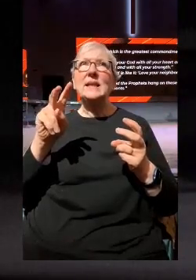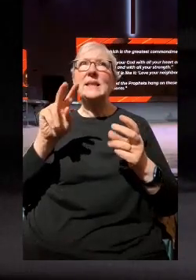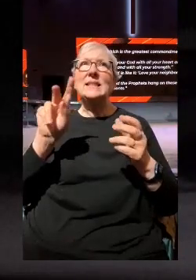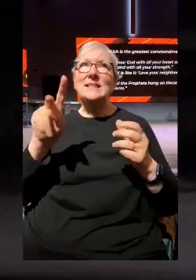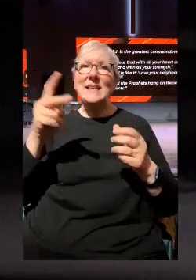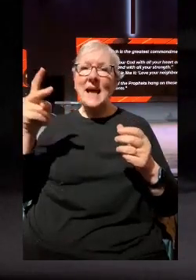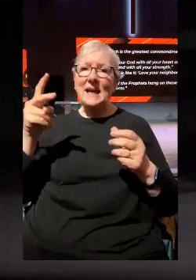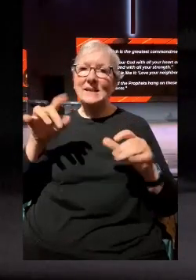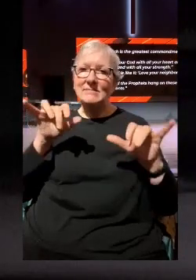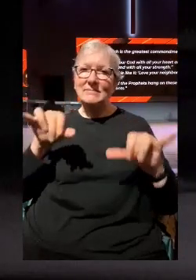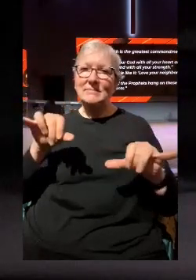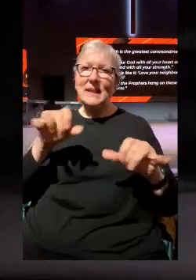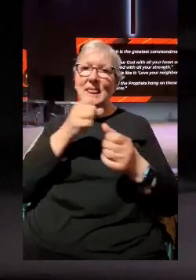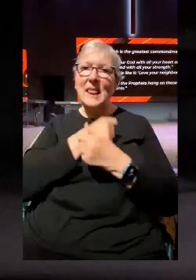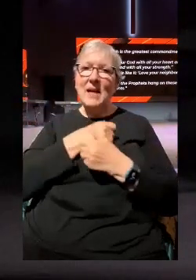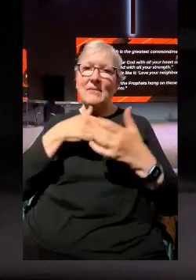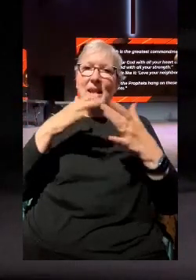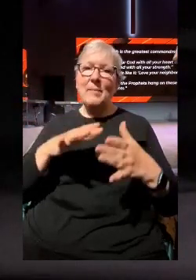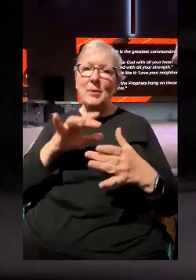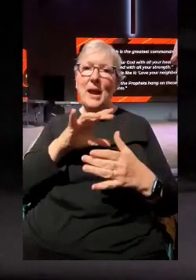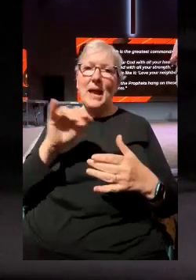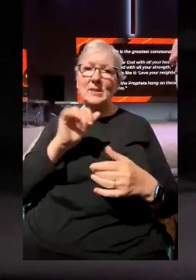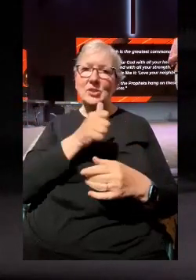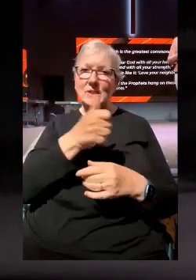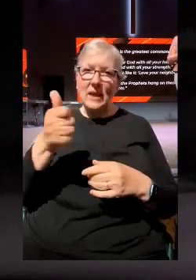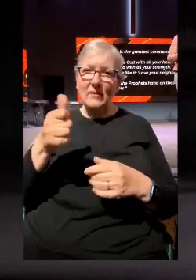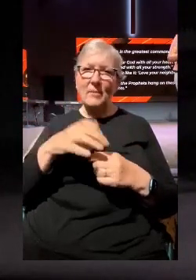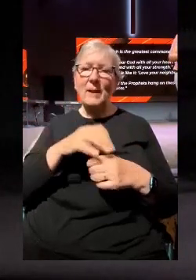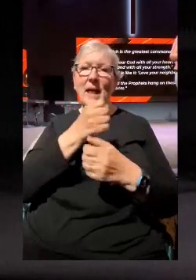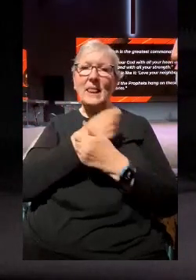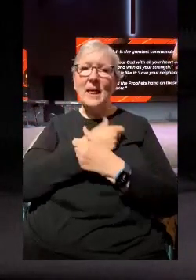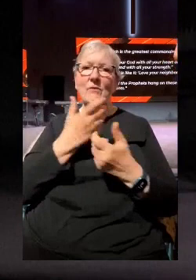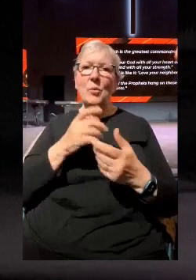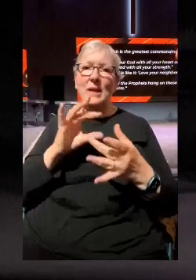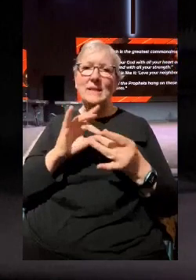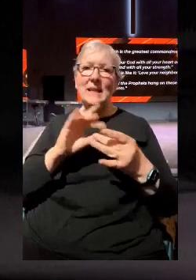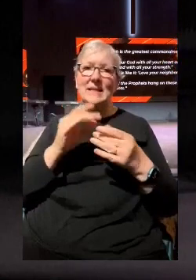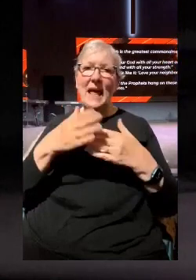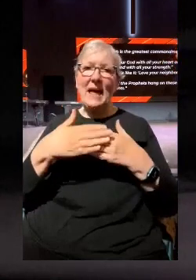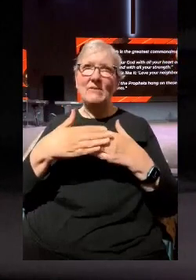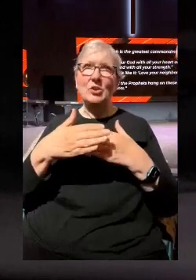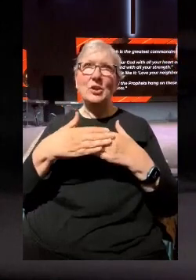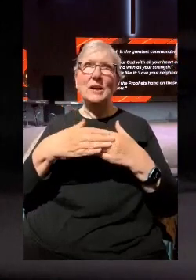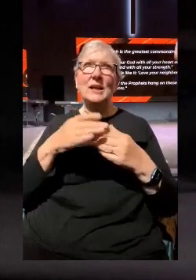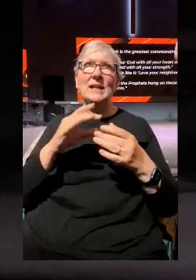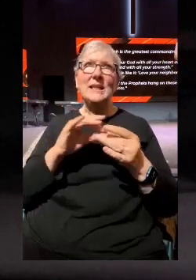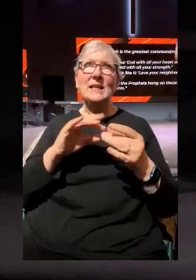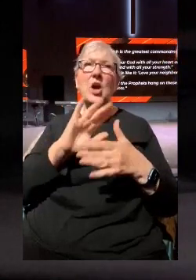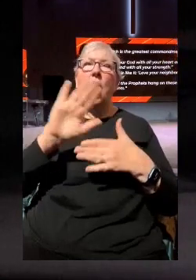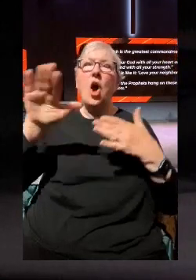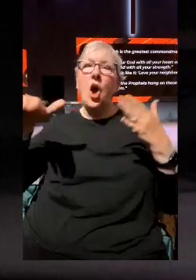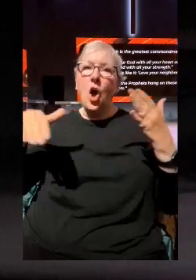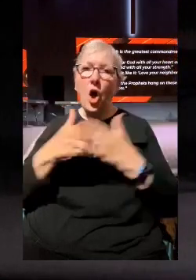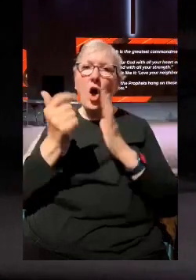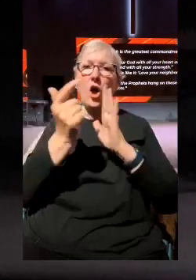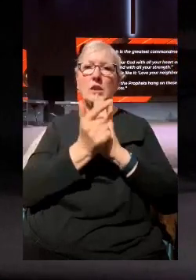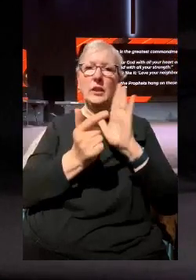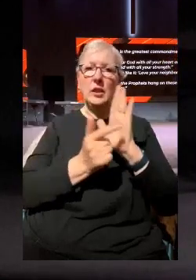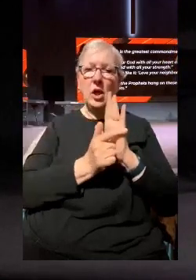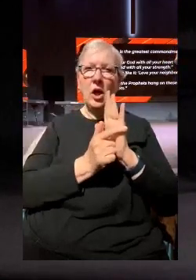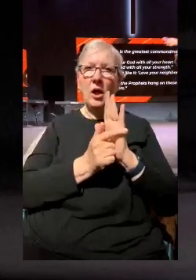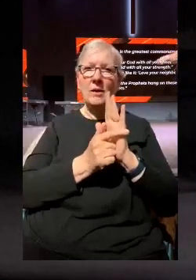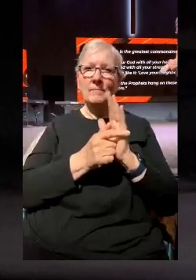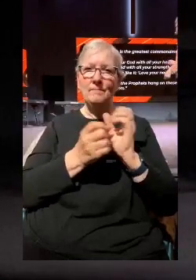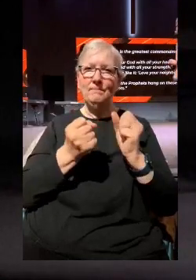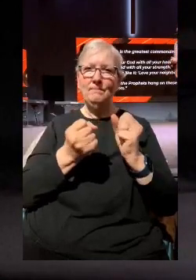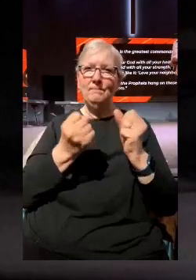as yourself. But I love what he says after that. He says, all the law, and there were a lot of